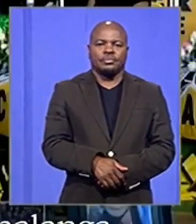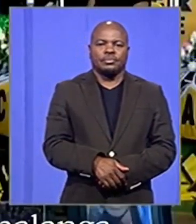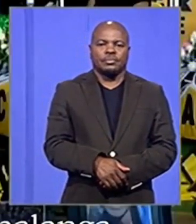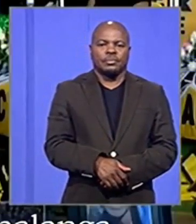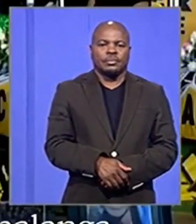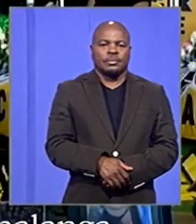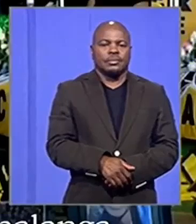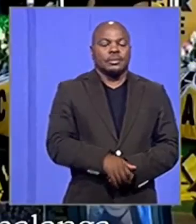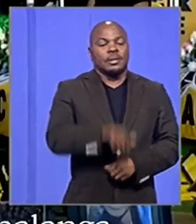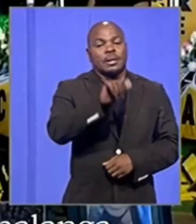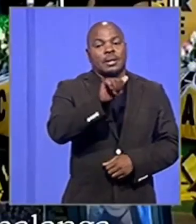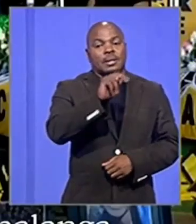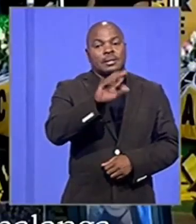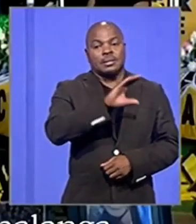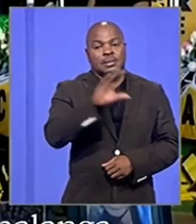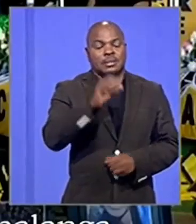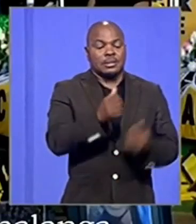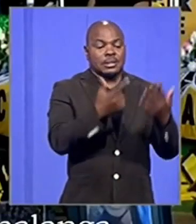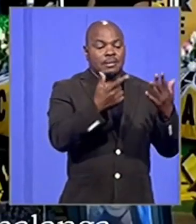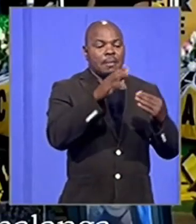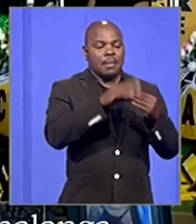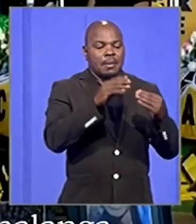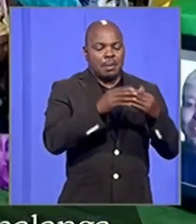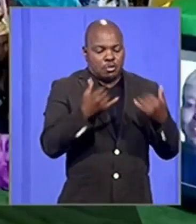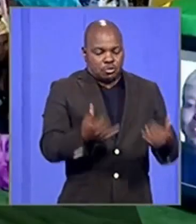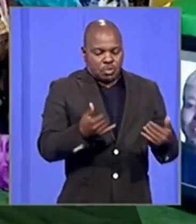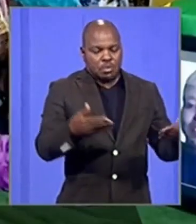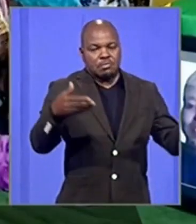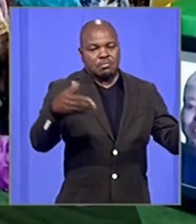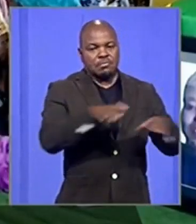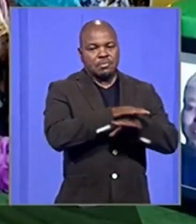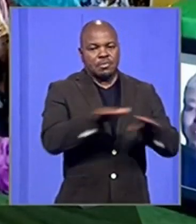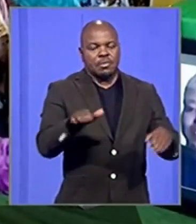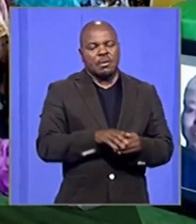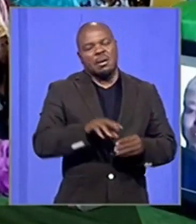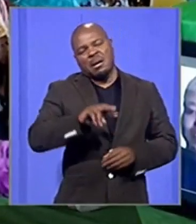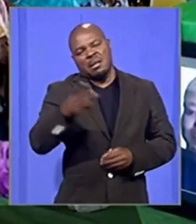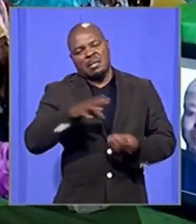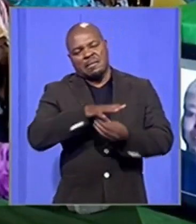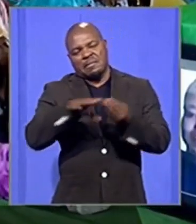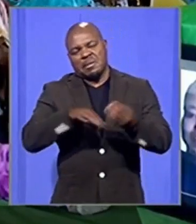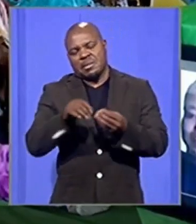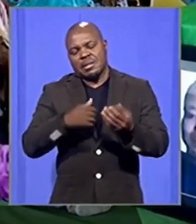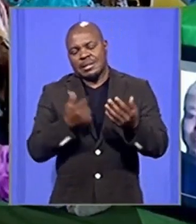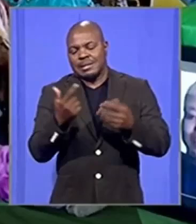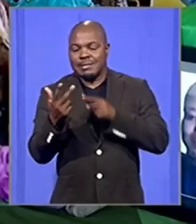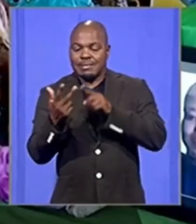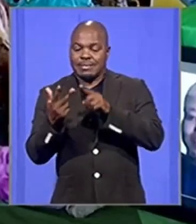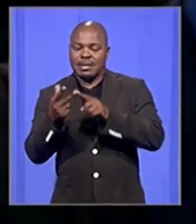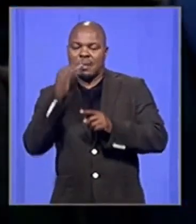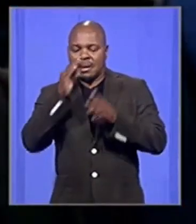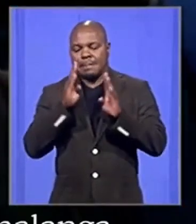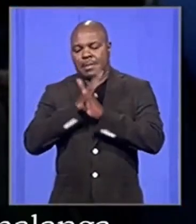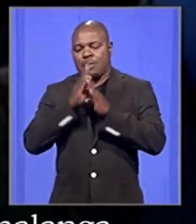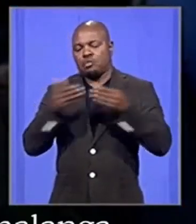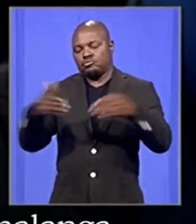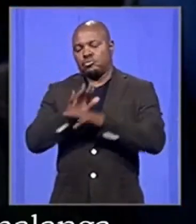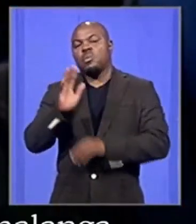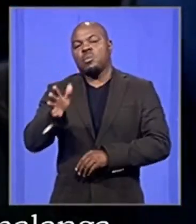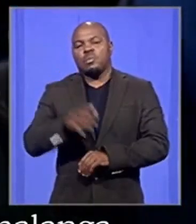Maloko a šupa mokgatlo wa ANC a hlole ya bolokwa lehono. Lapa le lengwe le kgethile go dira poloko ya bona ya private.